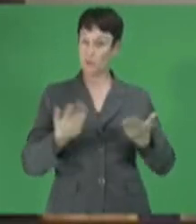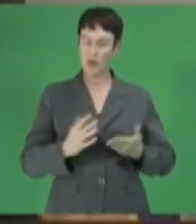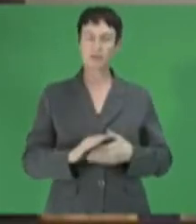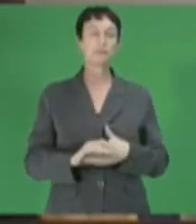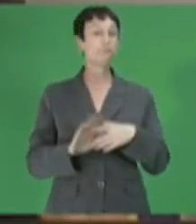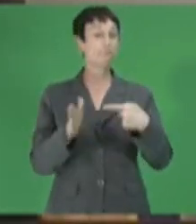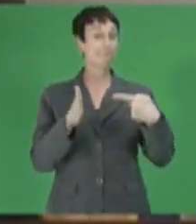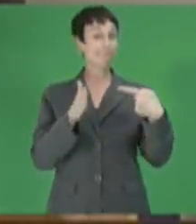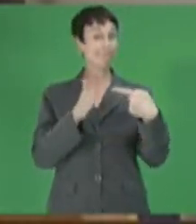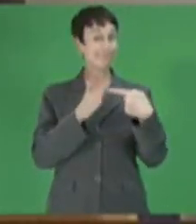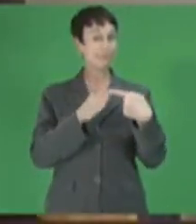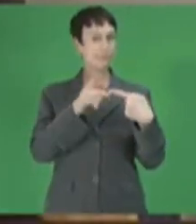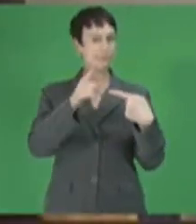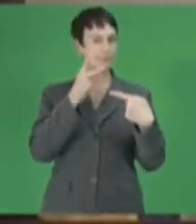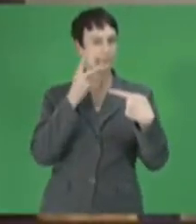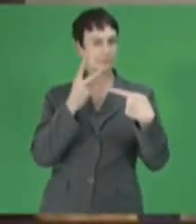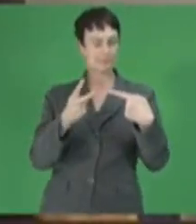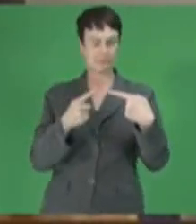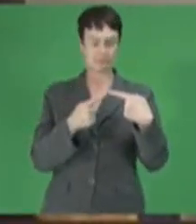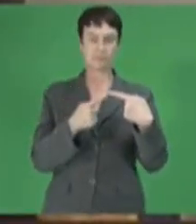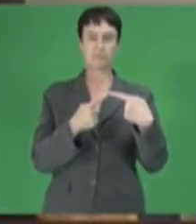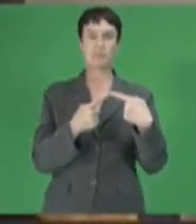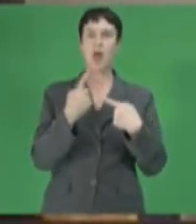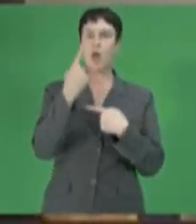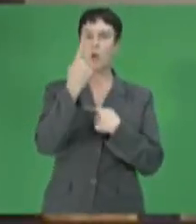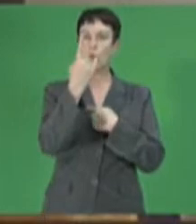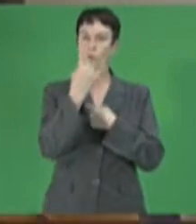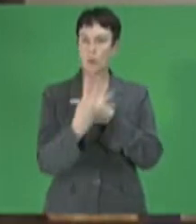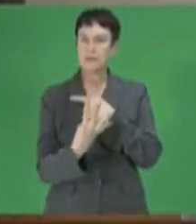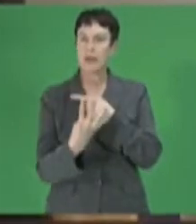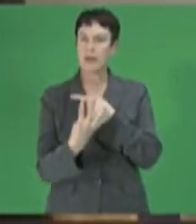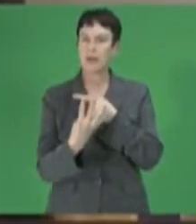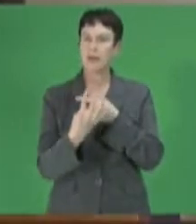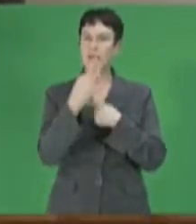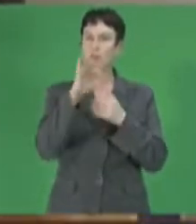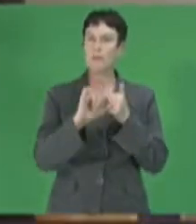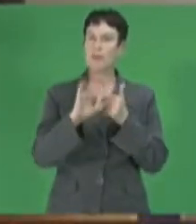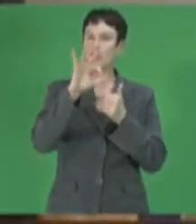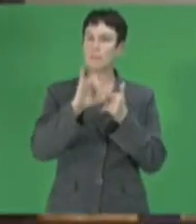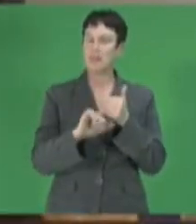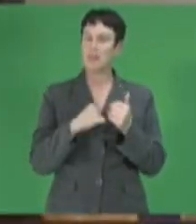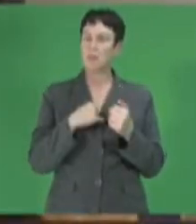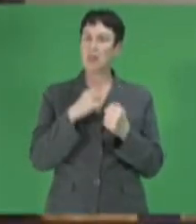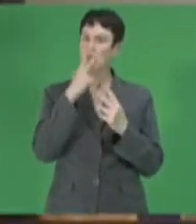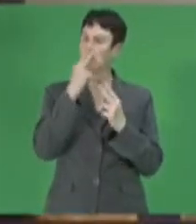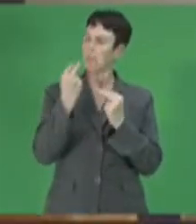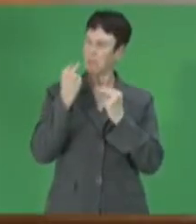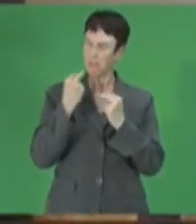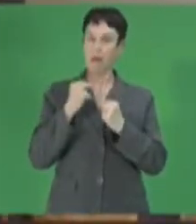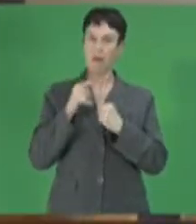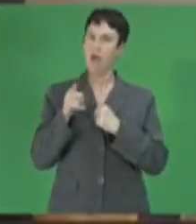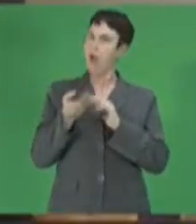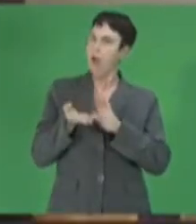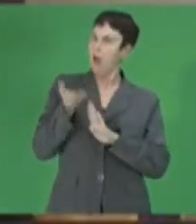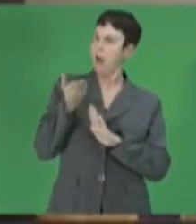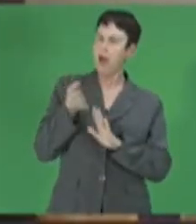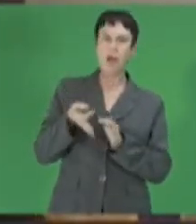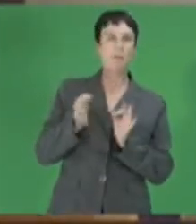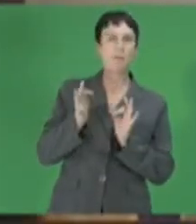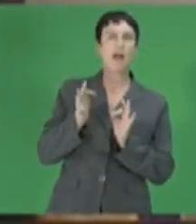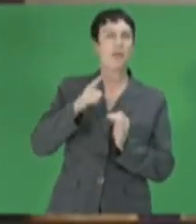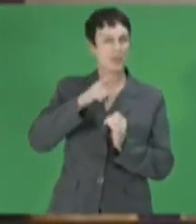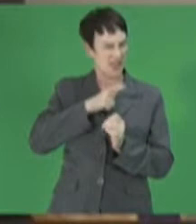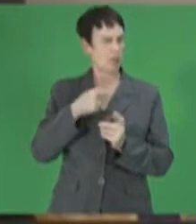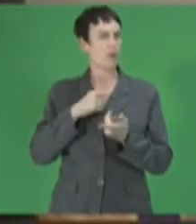starting point of the quarterly numbers that we look at turn out to be better than expected. So that is one factor